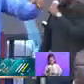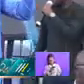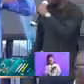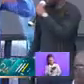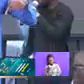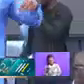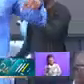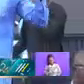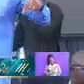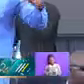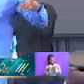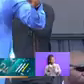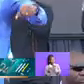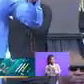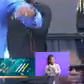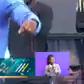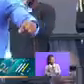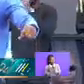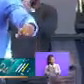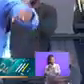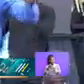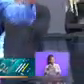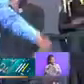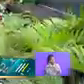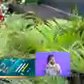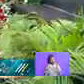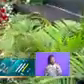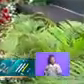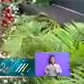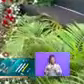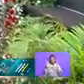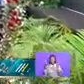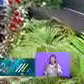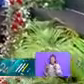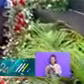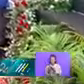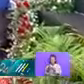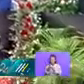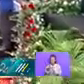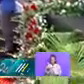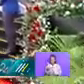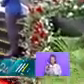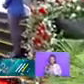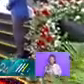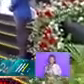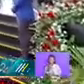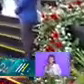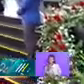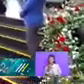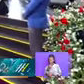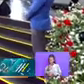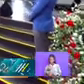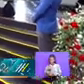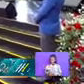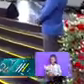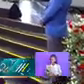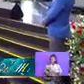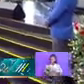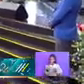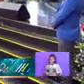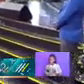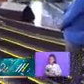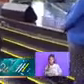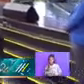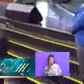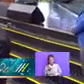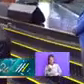you your problem is coming from the altar in your family from your father's side other is coming from your